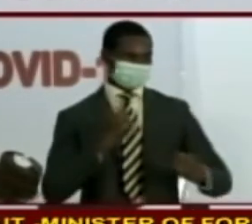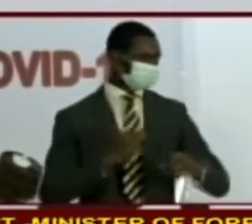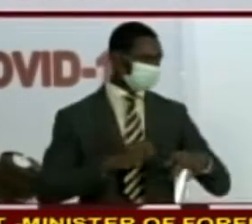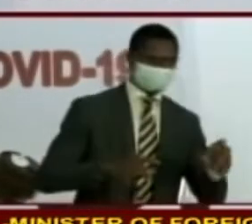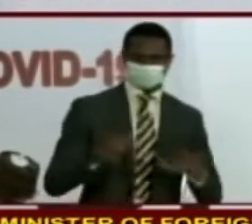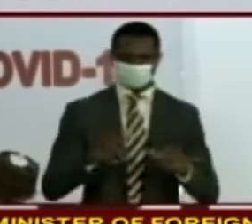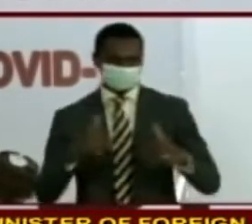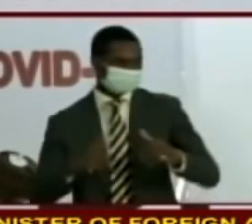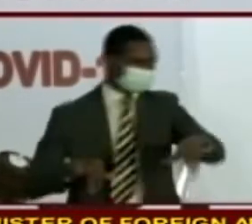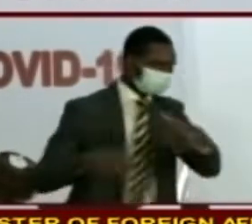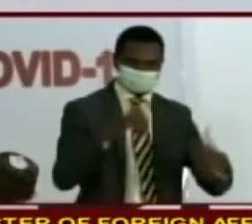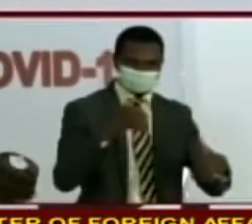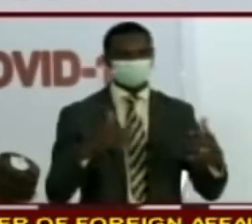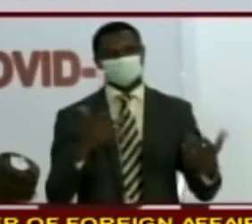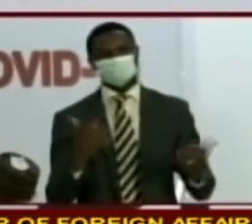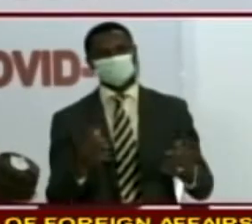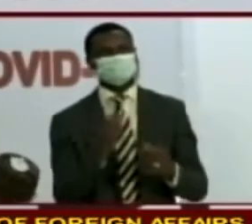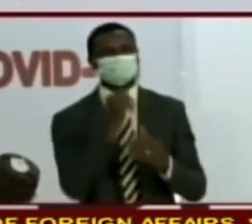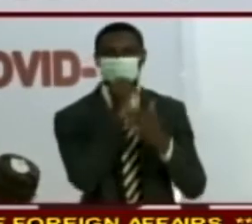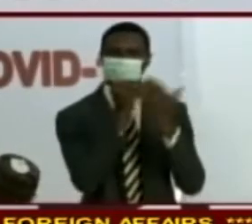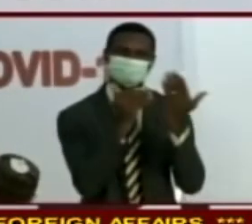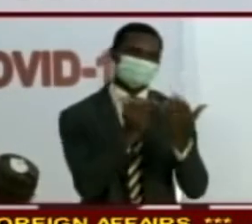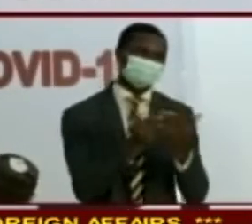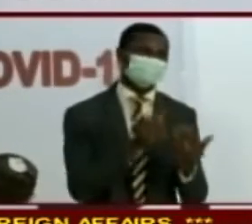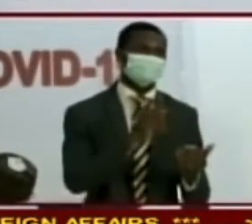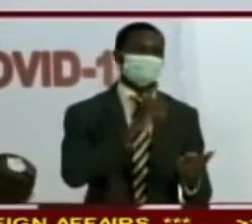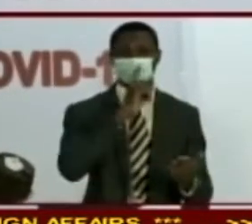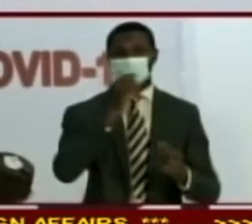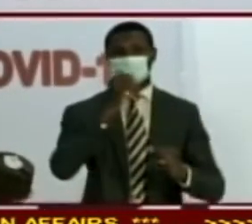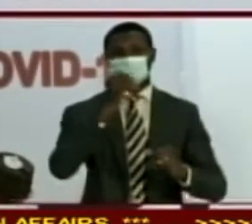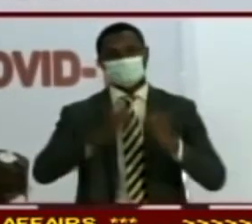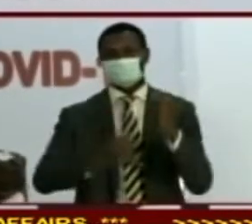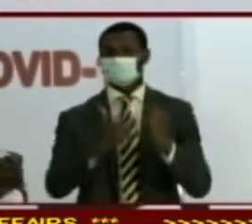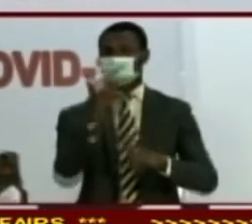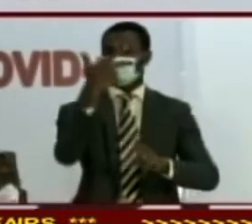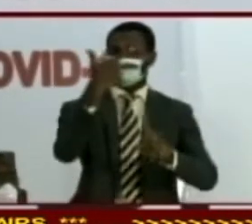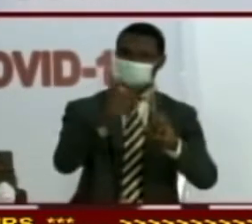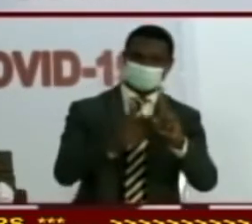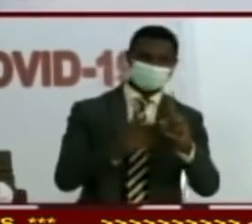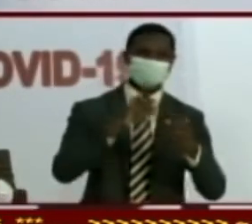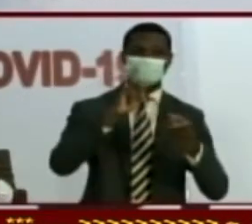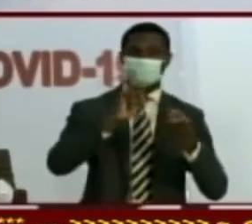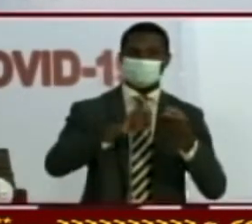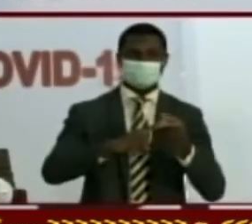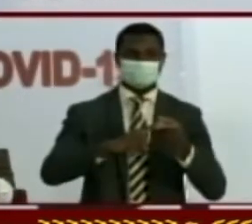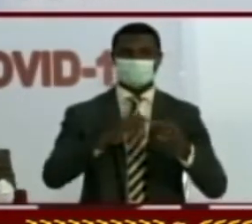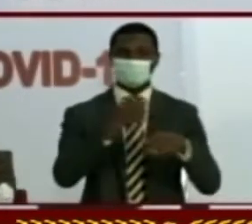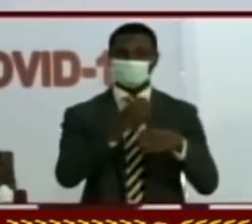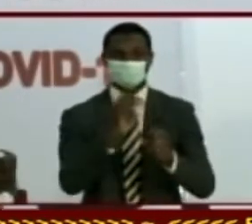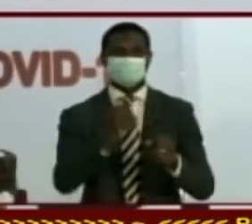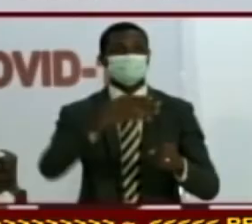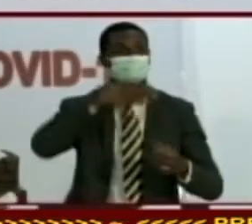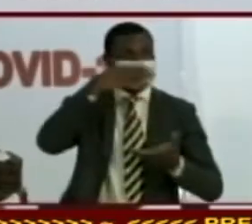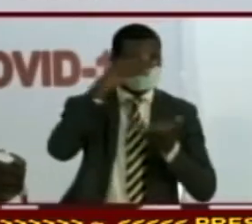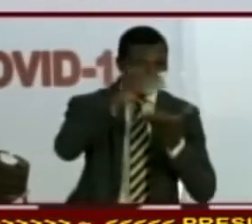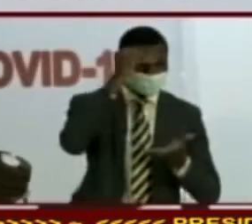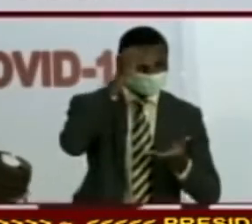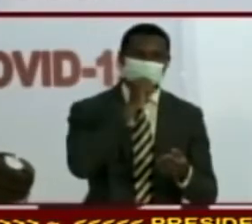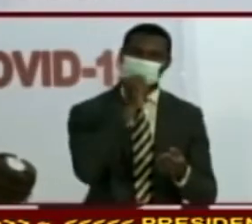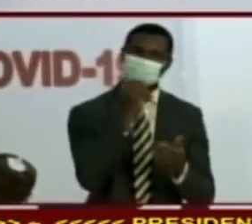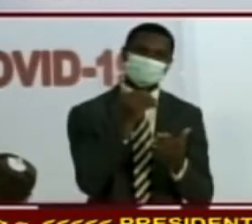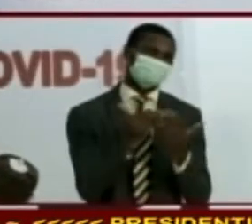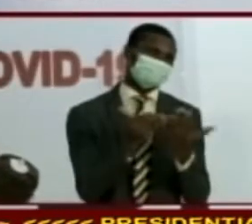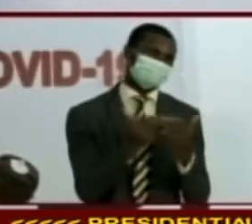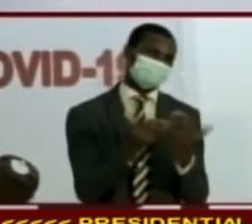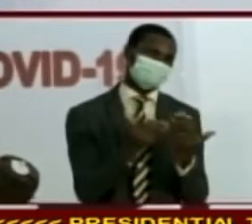imagine what parents have gone through in the last 3 months, just getting them to learn. However, what we are